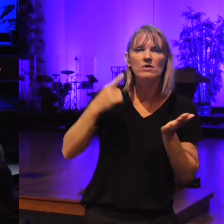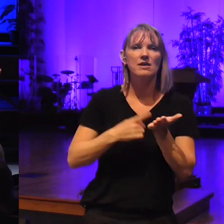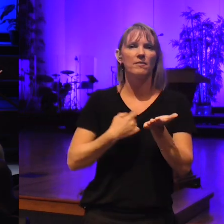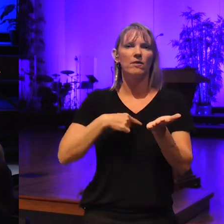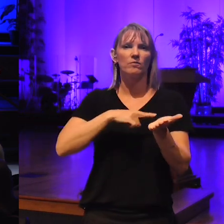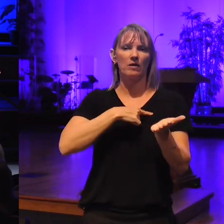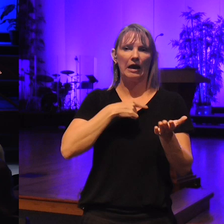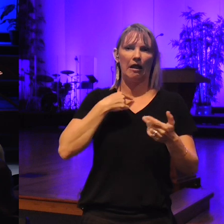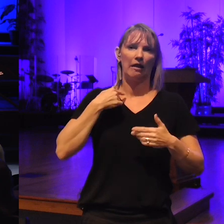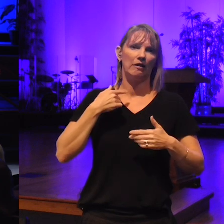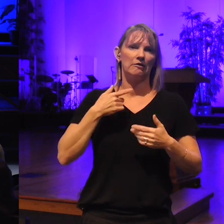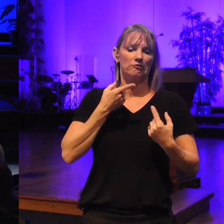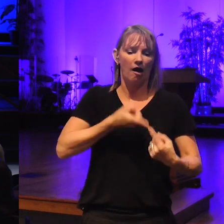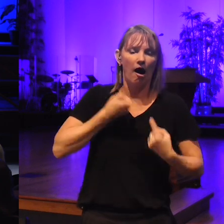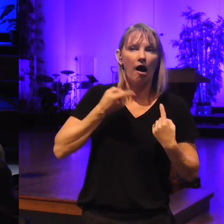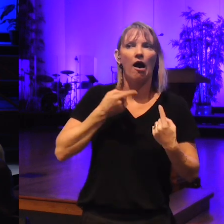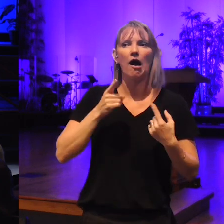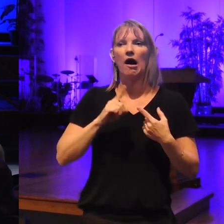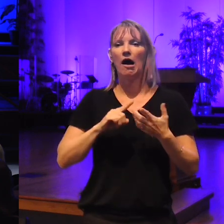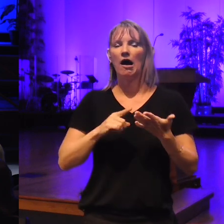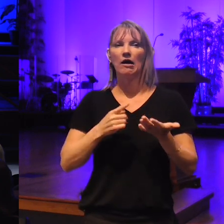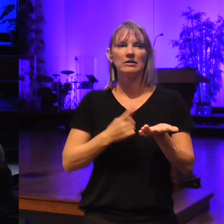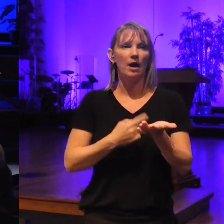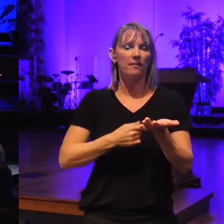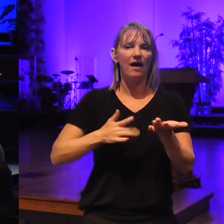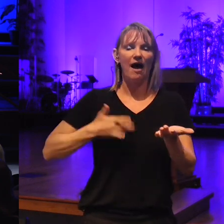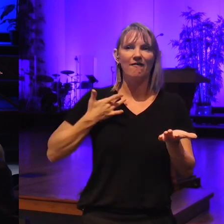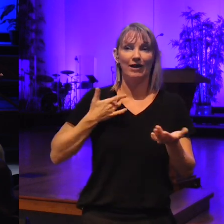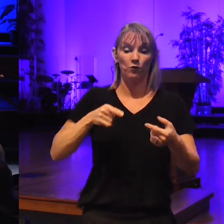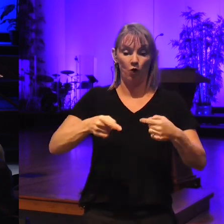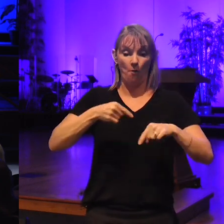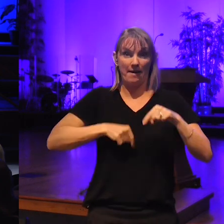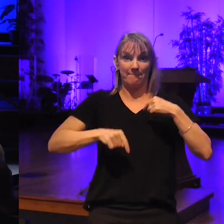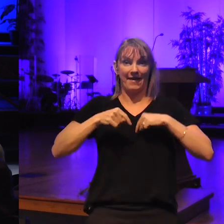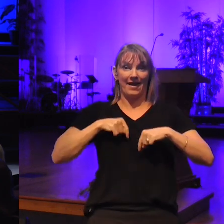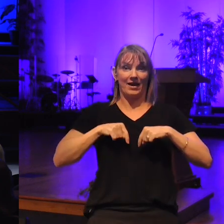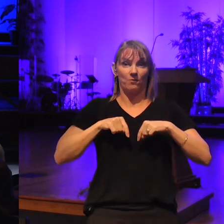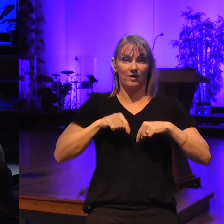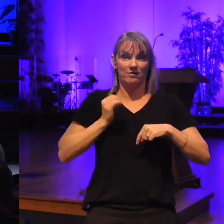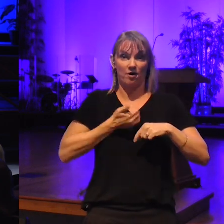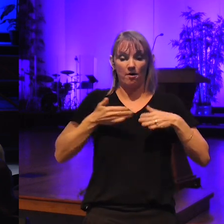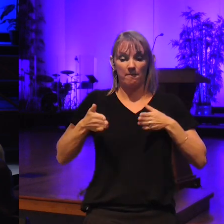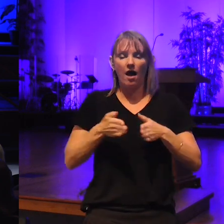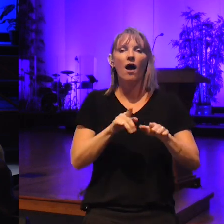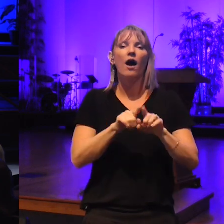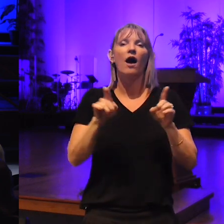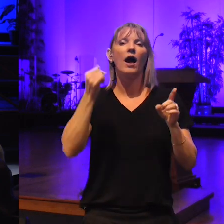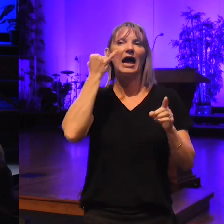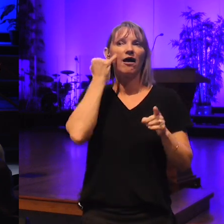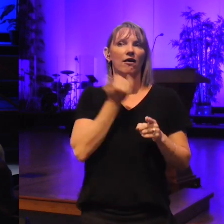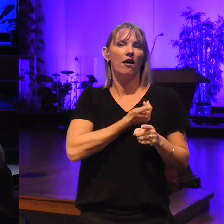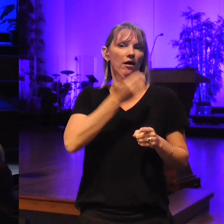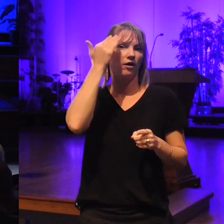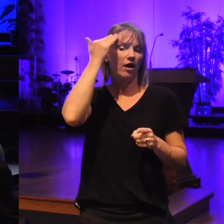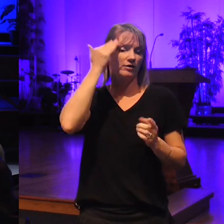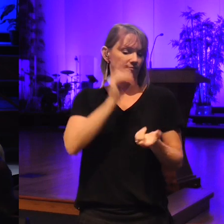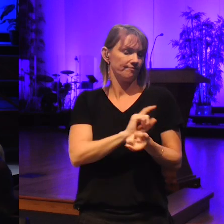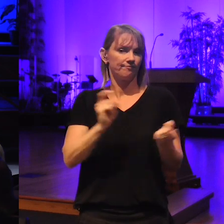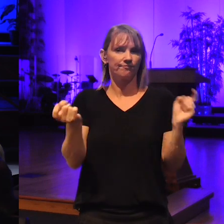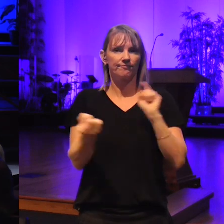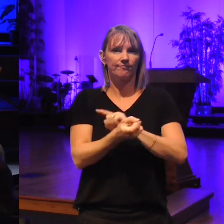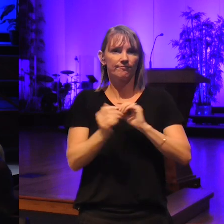on the path. You know, sometimes we feel like we're in reverse on the path. But as we make that shift in consciousness,